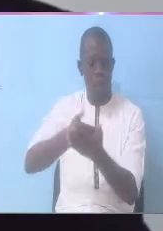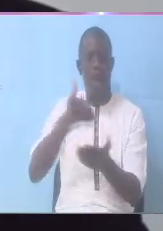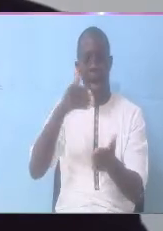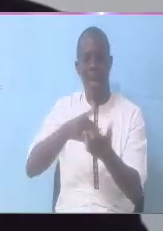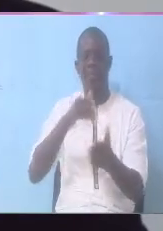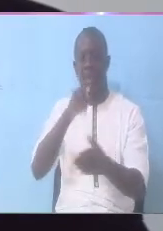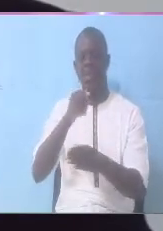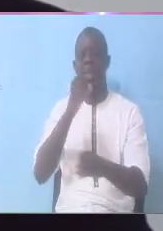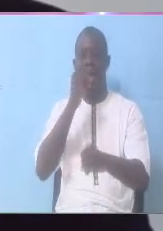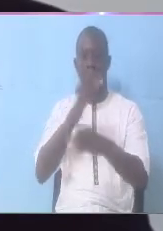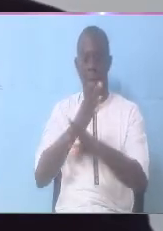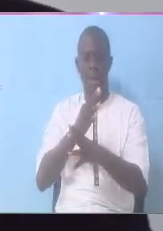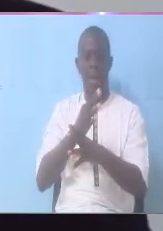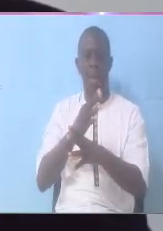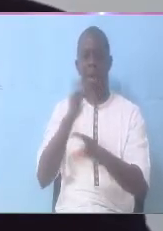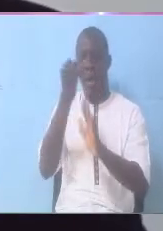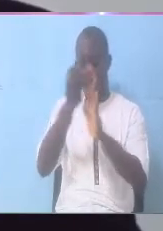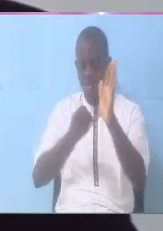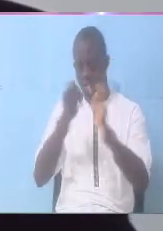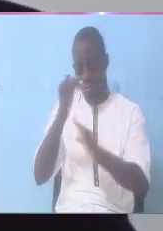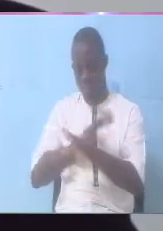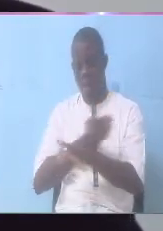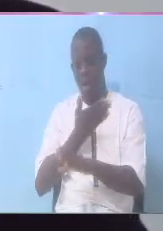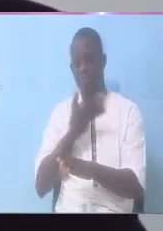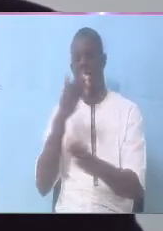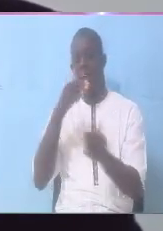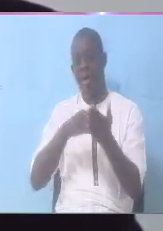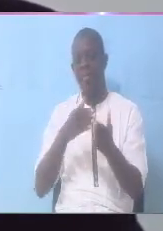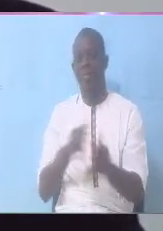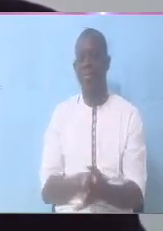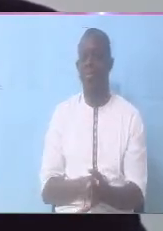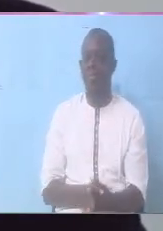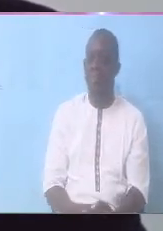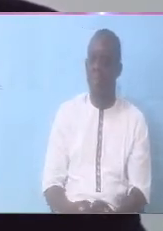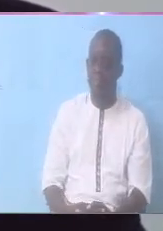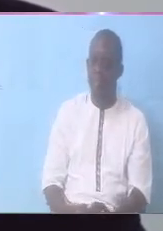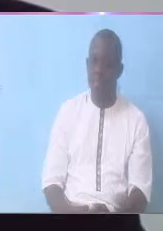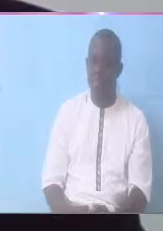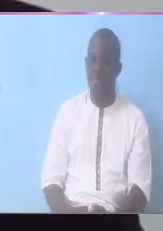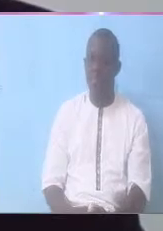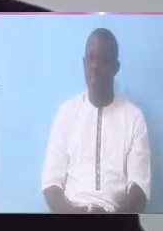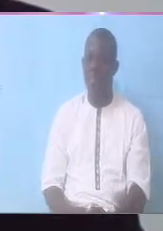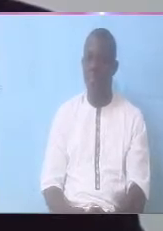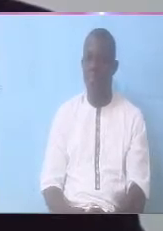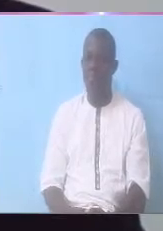da mutang hakilo tabe mutanola de barin kachata wole nyama hanifon na diamo atatafuta nyingana nkola